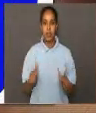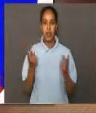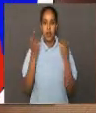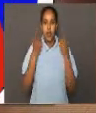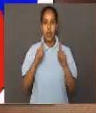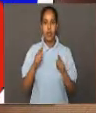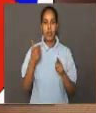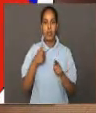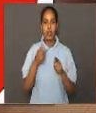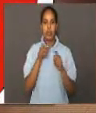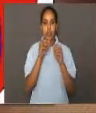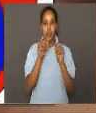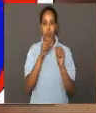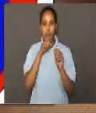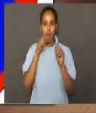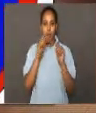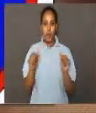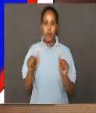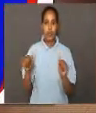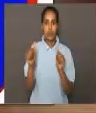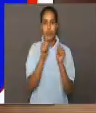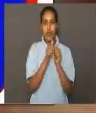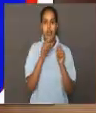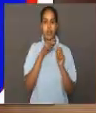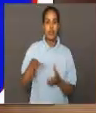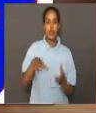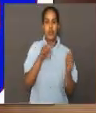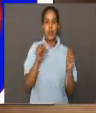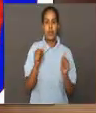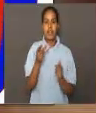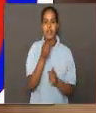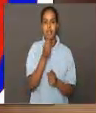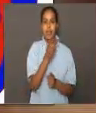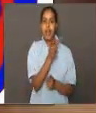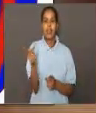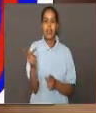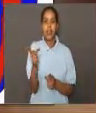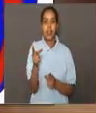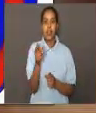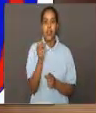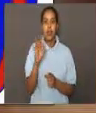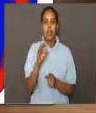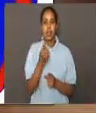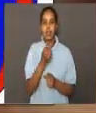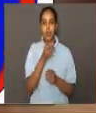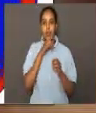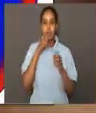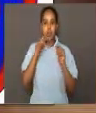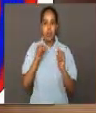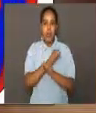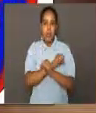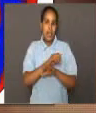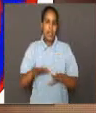When a solute dissolves in a solvent, the particles of the solute